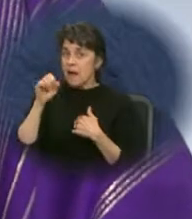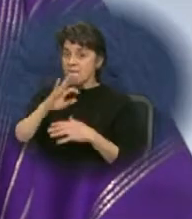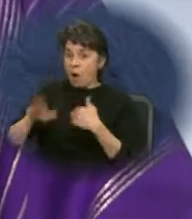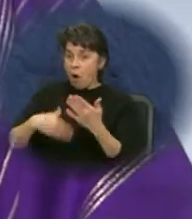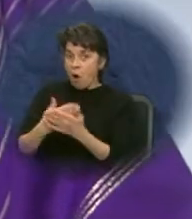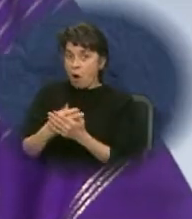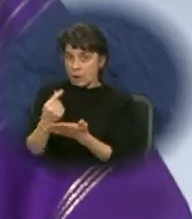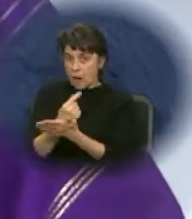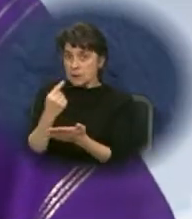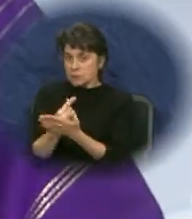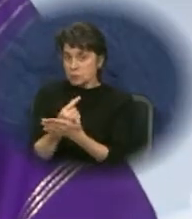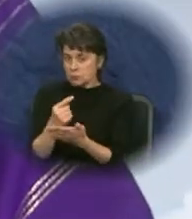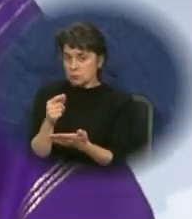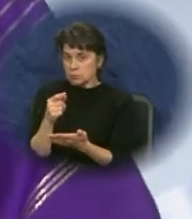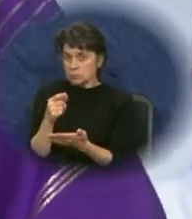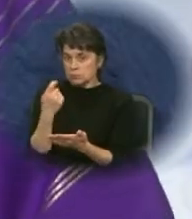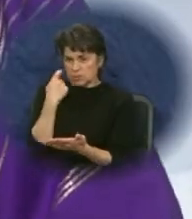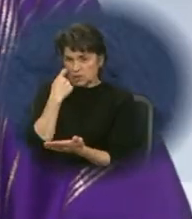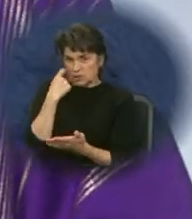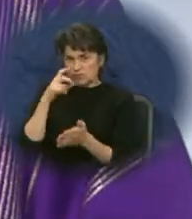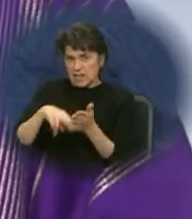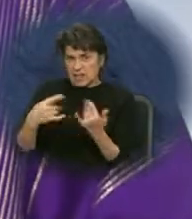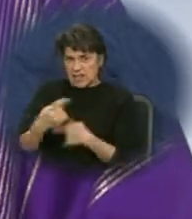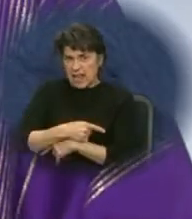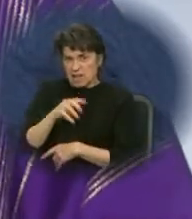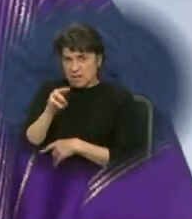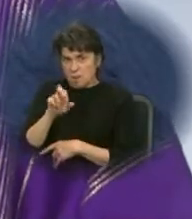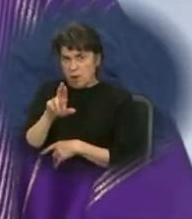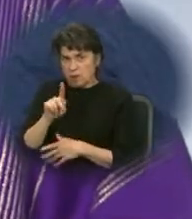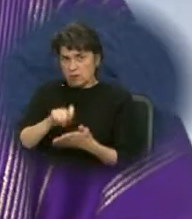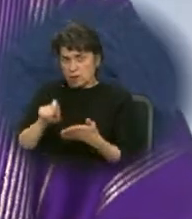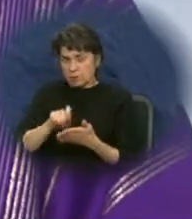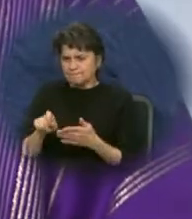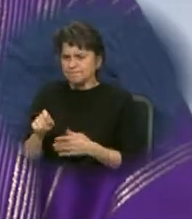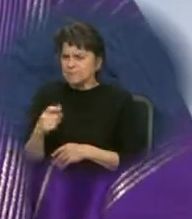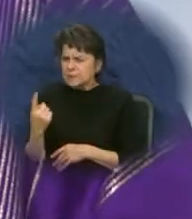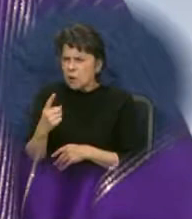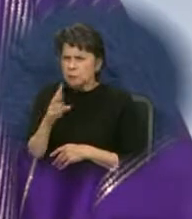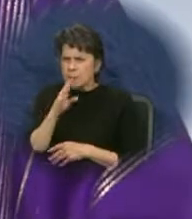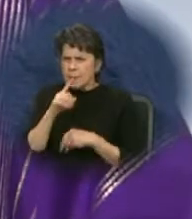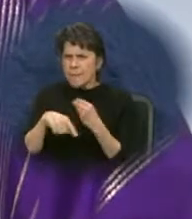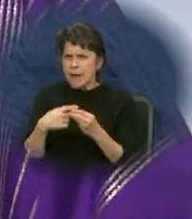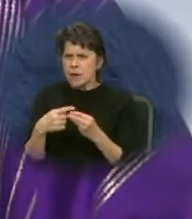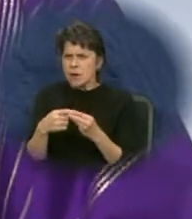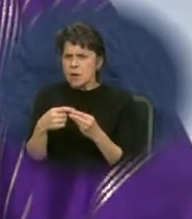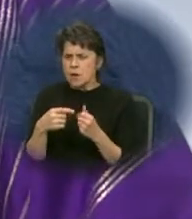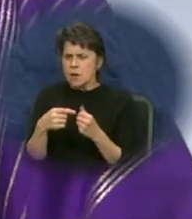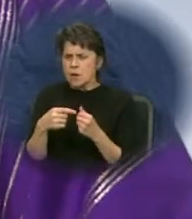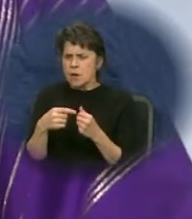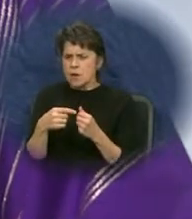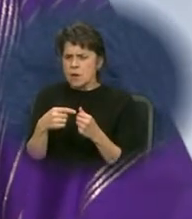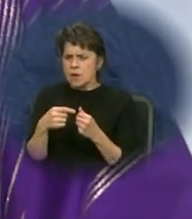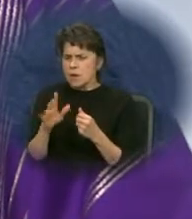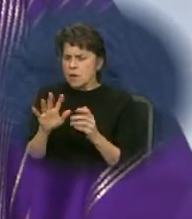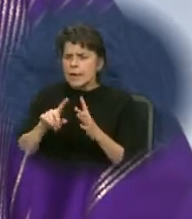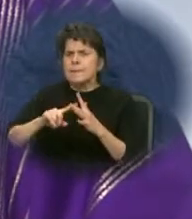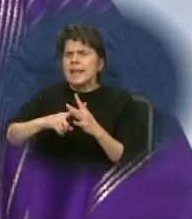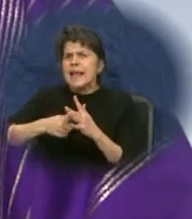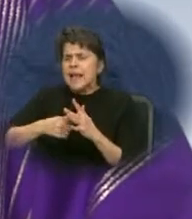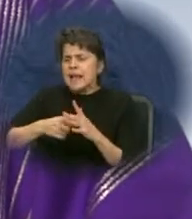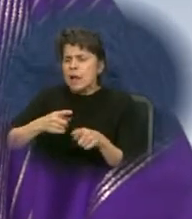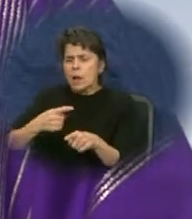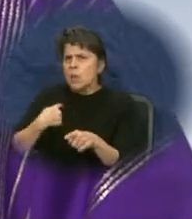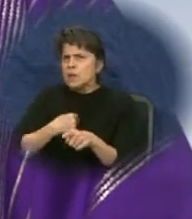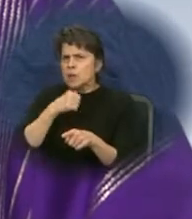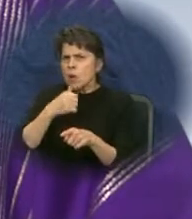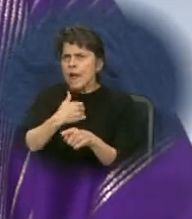one, and very short and very much to the point, and always Jesus on the go. But right in the beginning, that we don't have